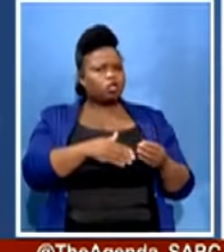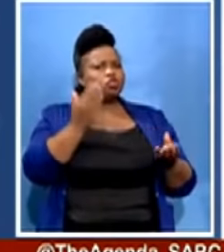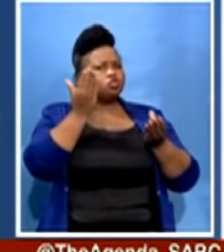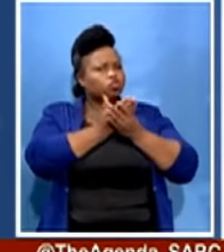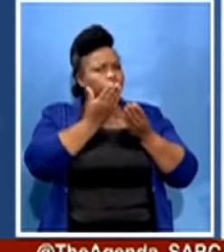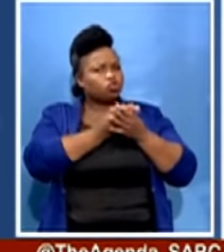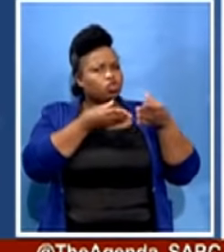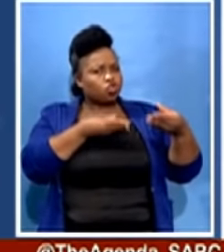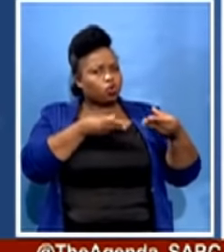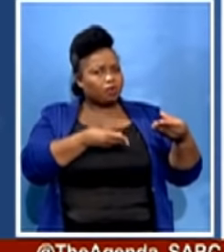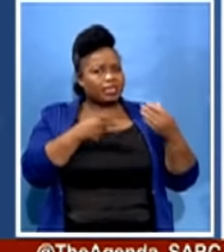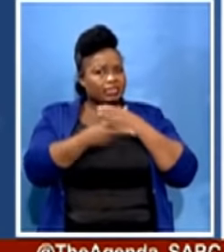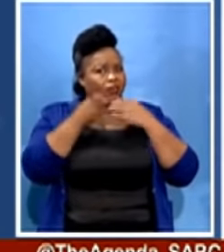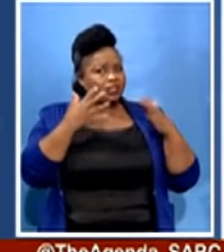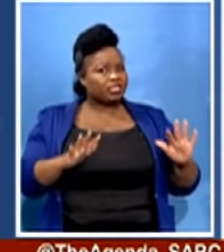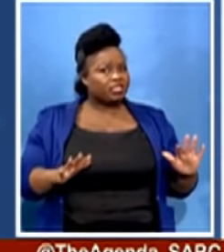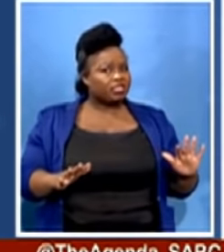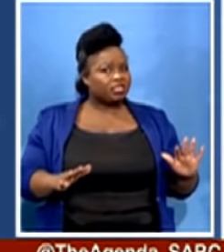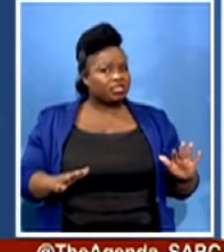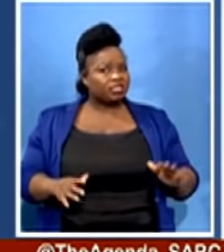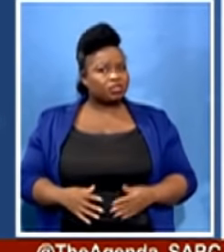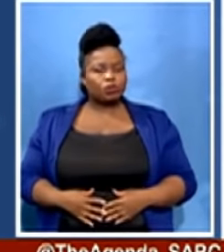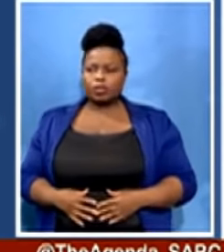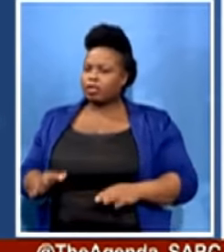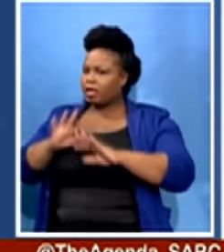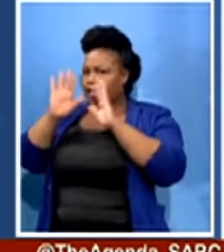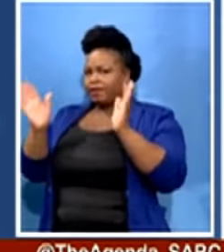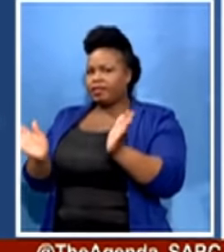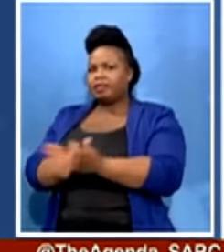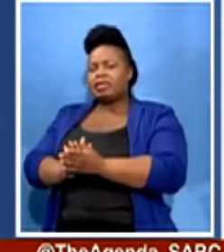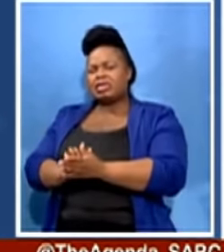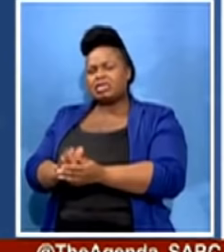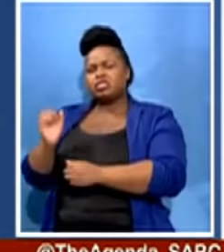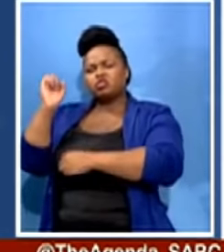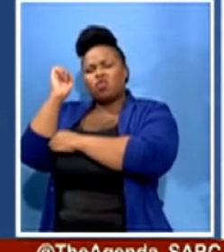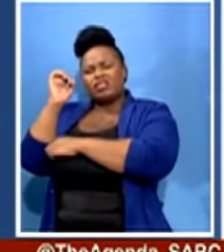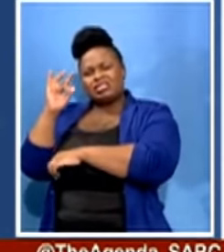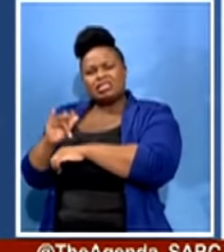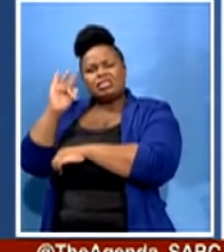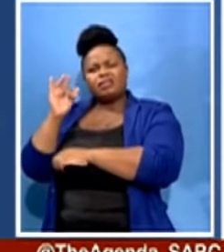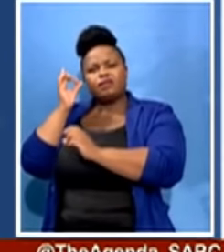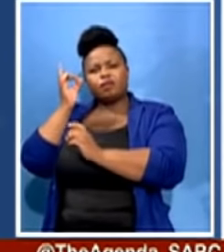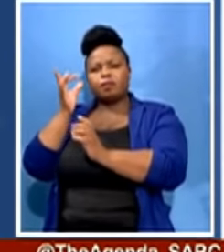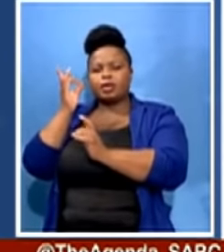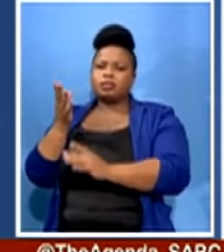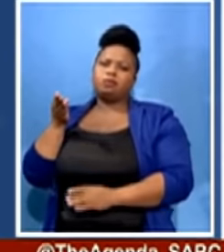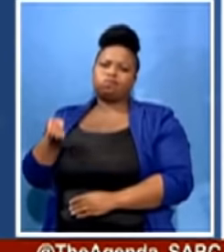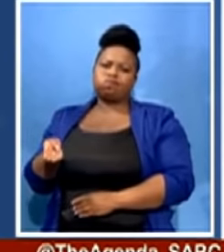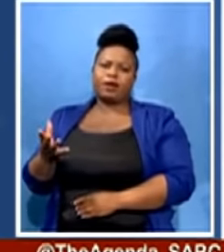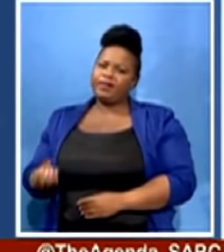Everything in this office is sensitive, absolutely sensitive. So I can't say to you